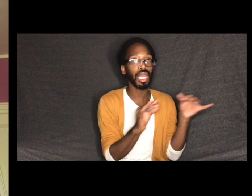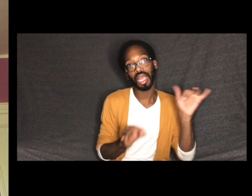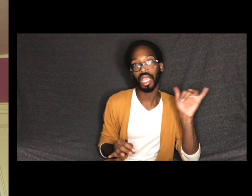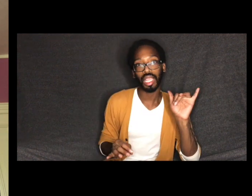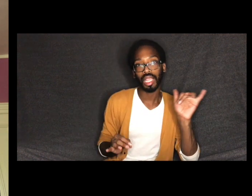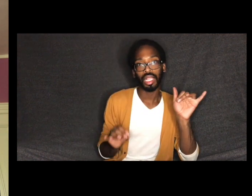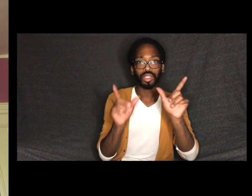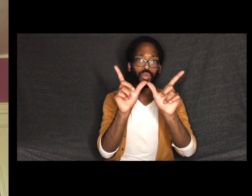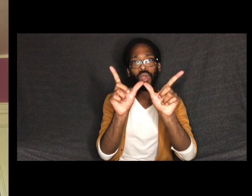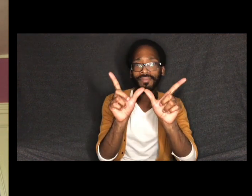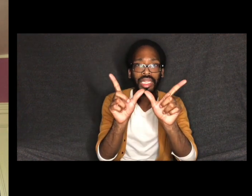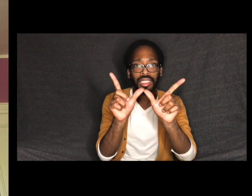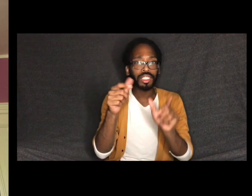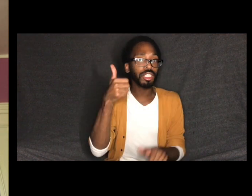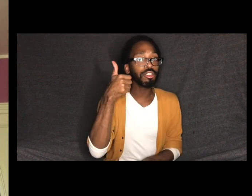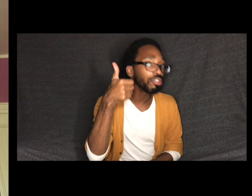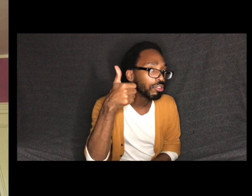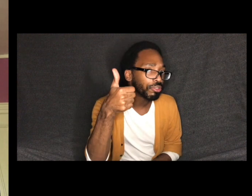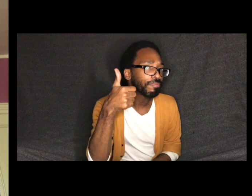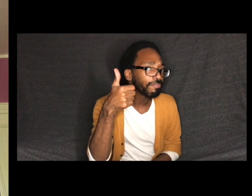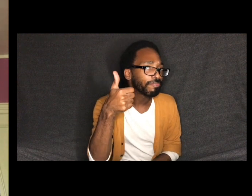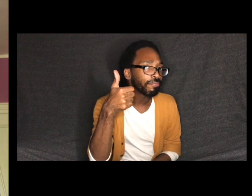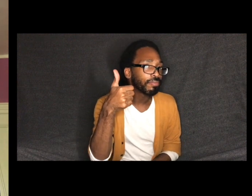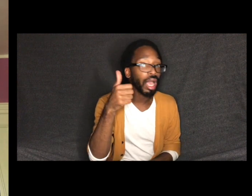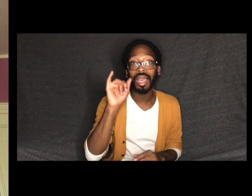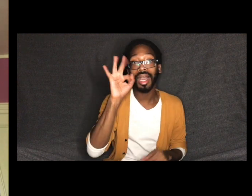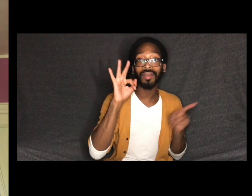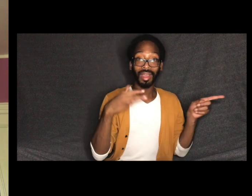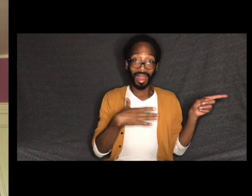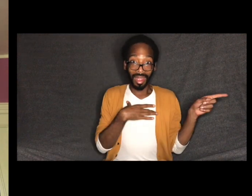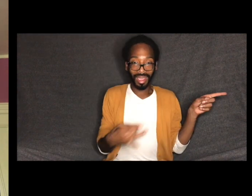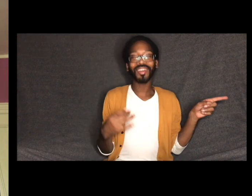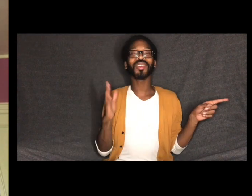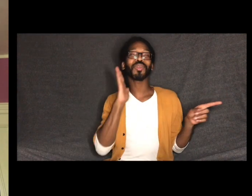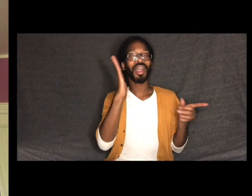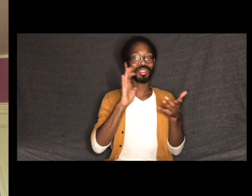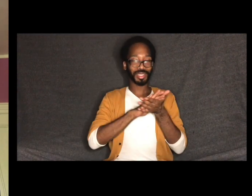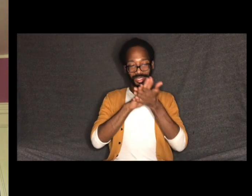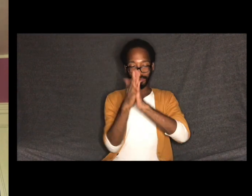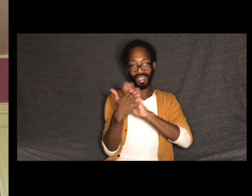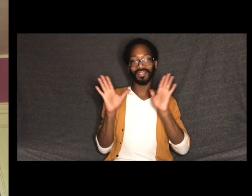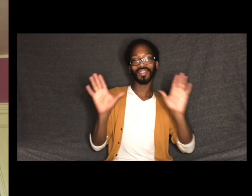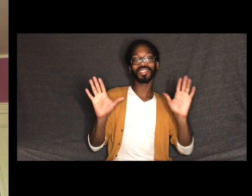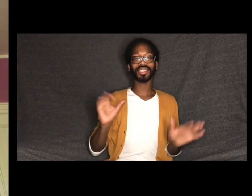it, then it's like, whatever, you know, it's like cool. But if he does, I'll